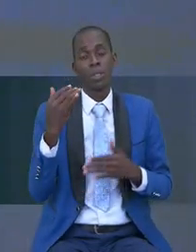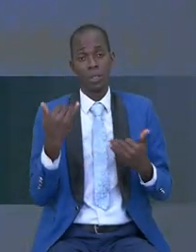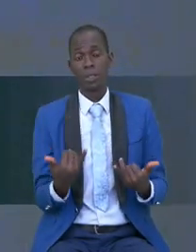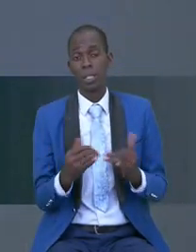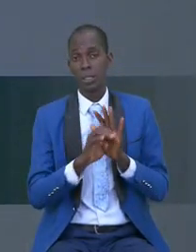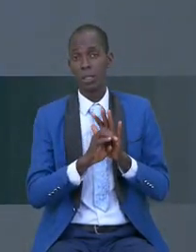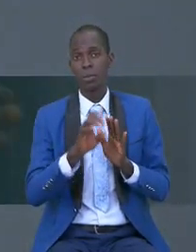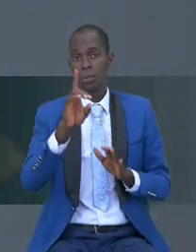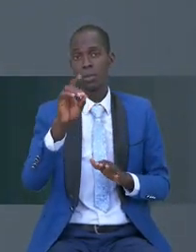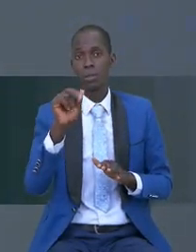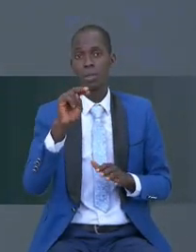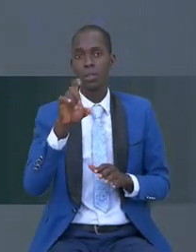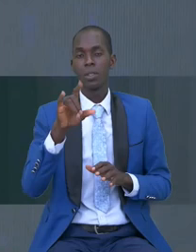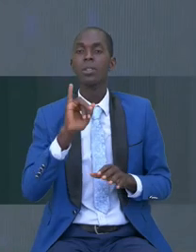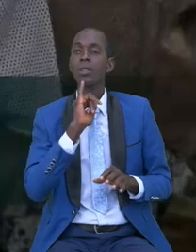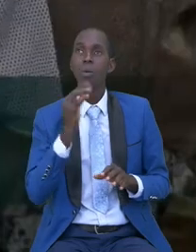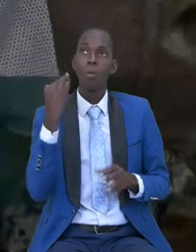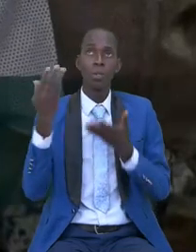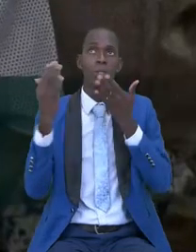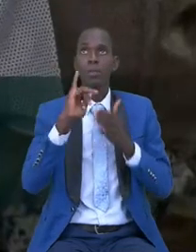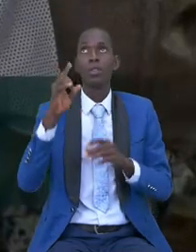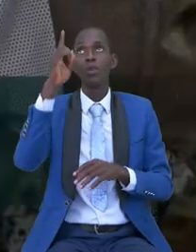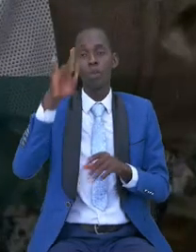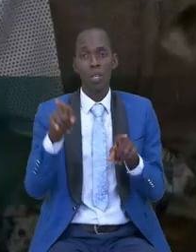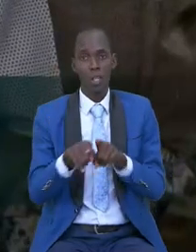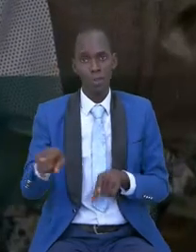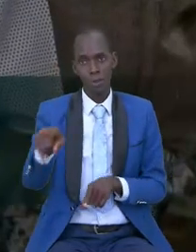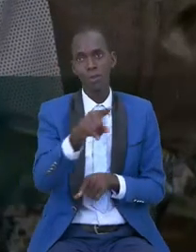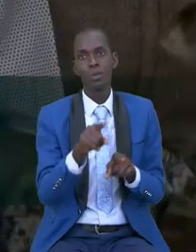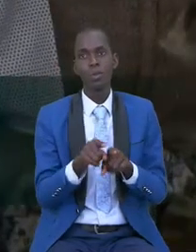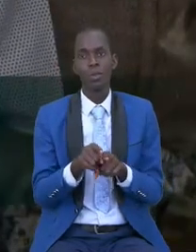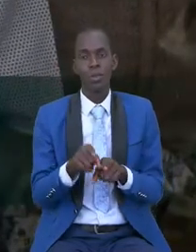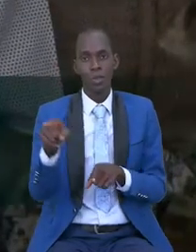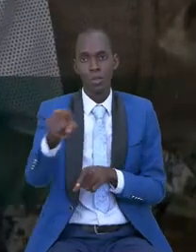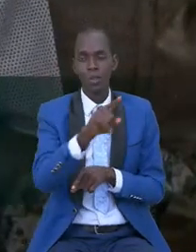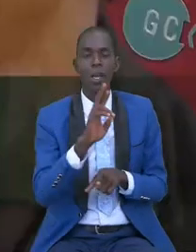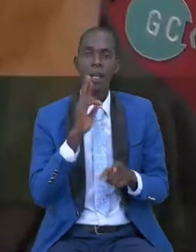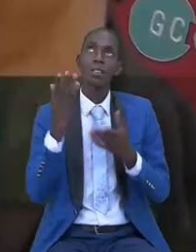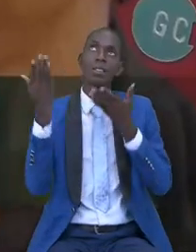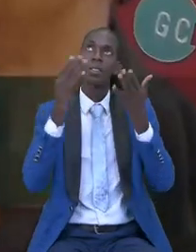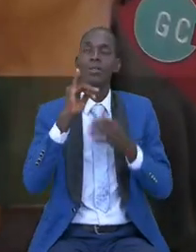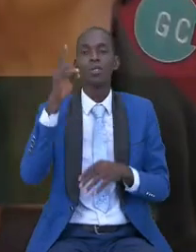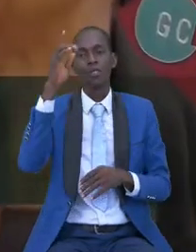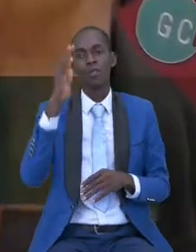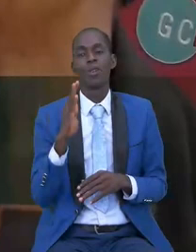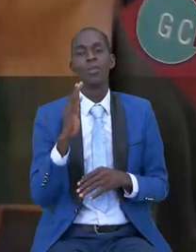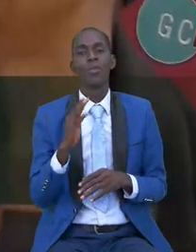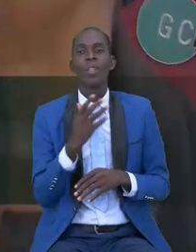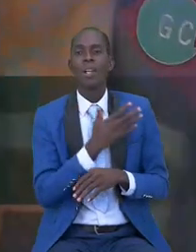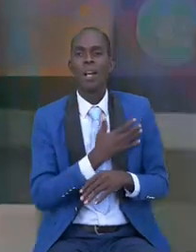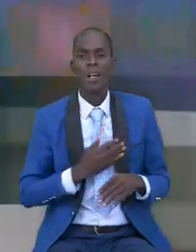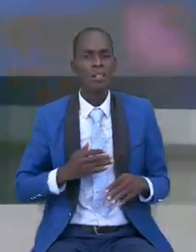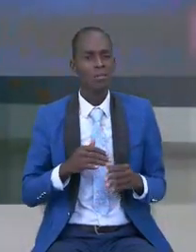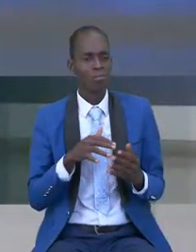God like you are serving God. I said, like you are serving God. And those